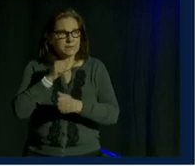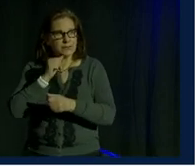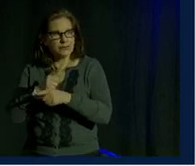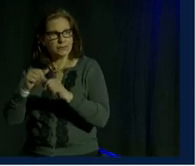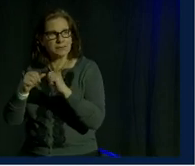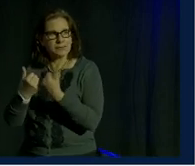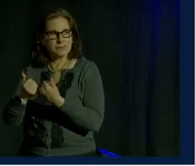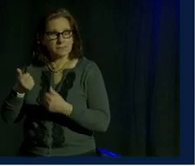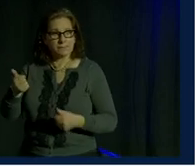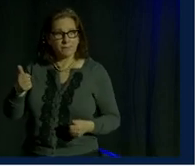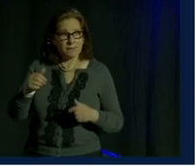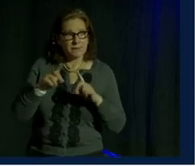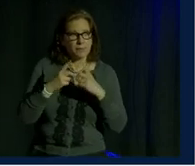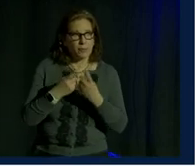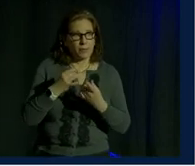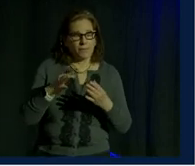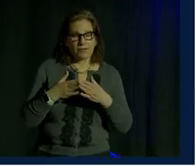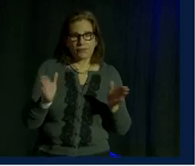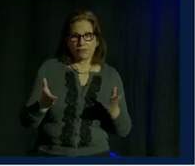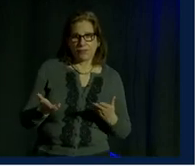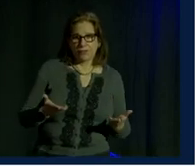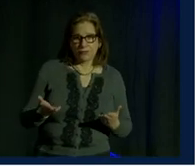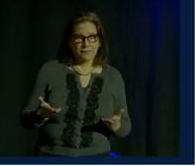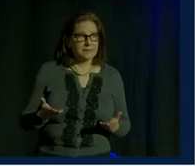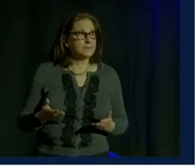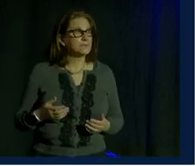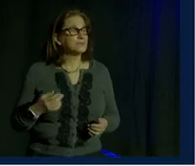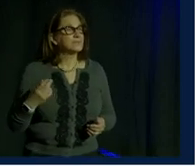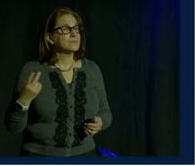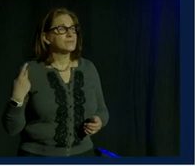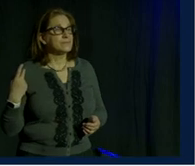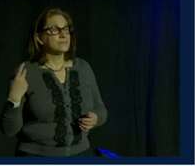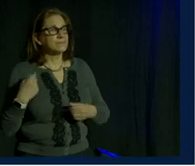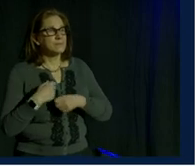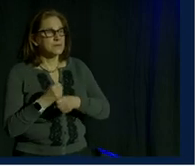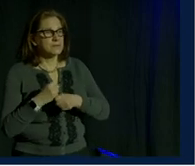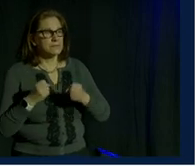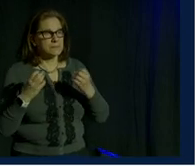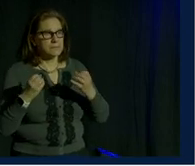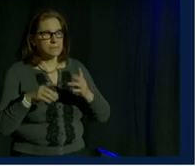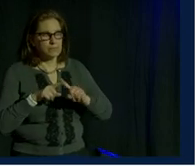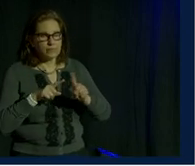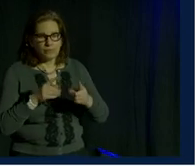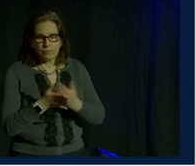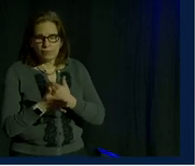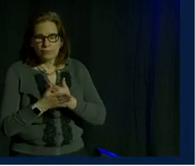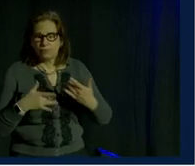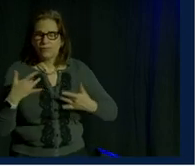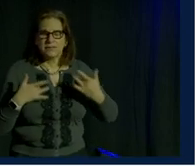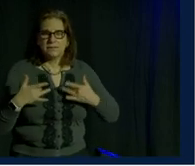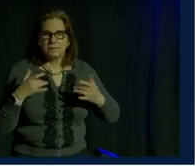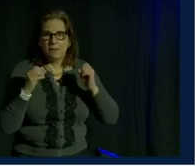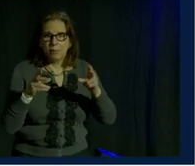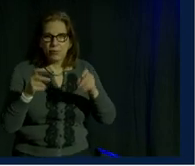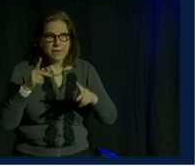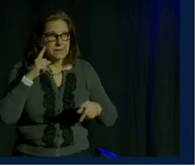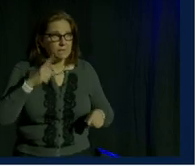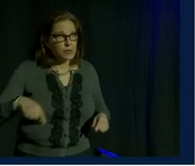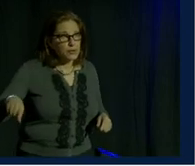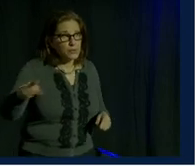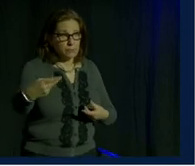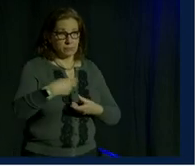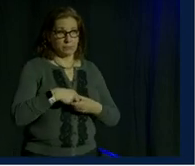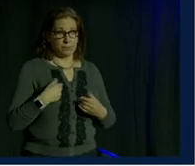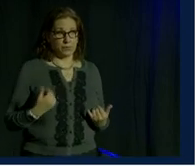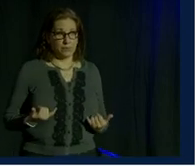sister agency, the Department of General Services, to create exciting opportunities for those of you joining us today. We